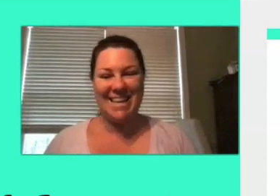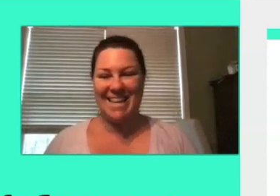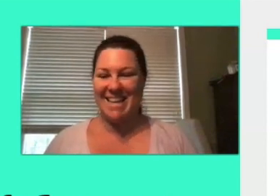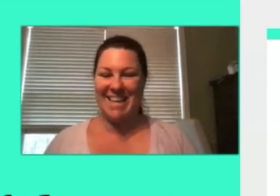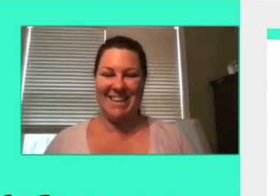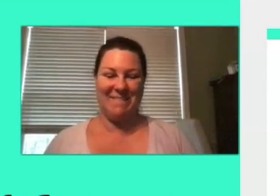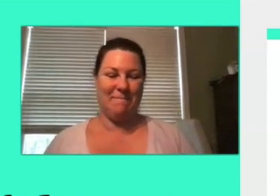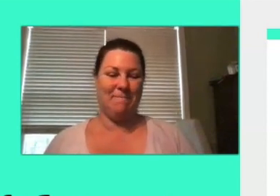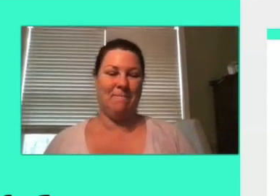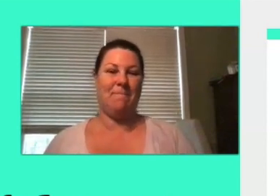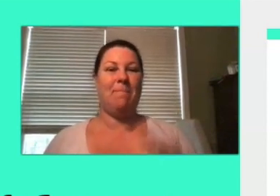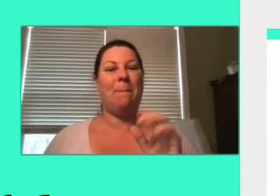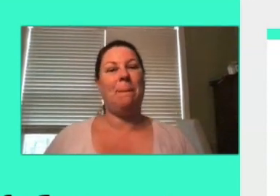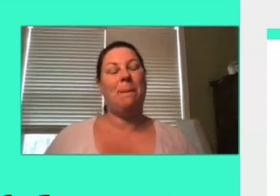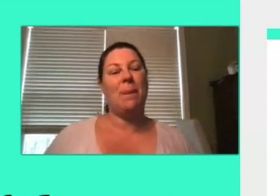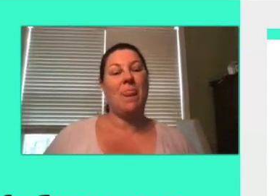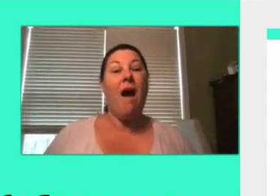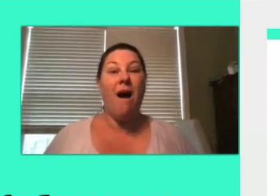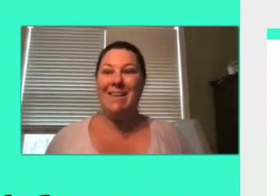big.